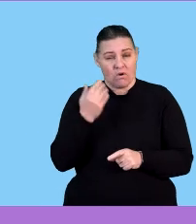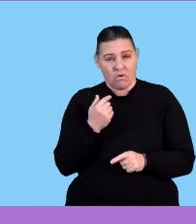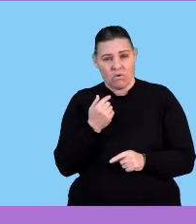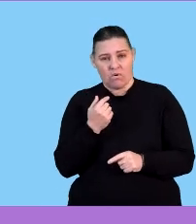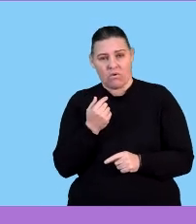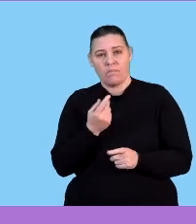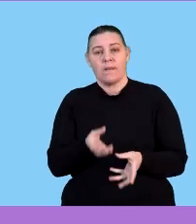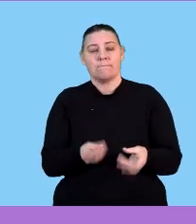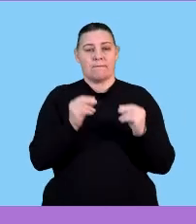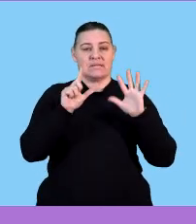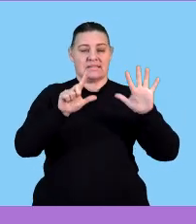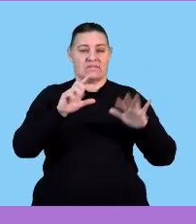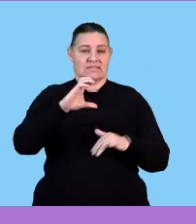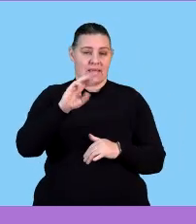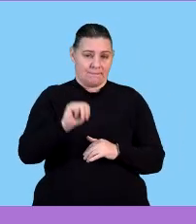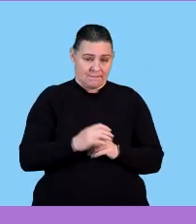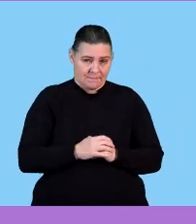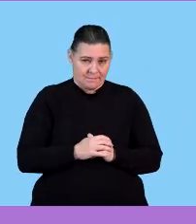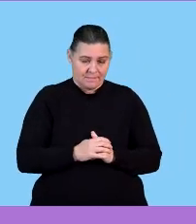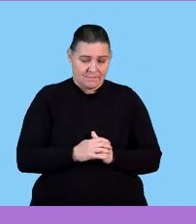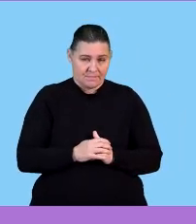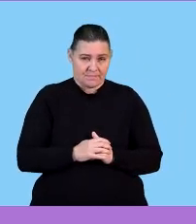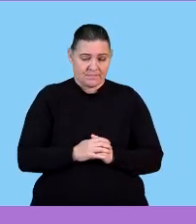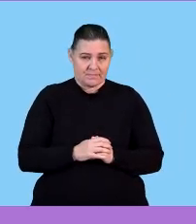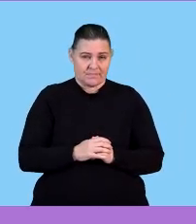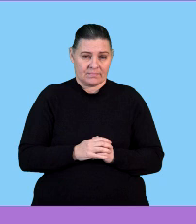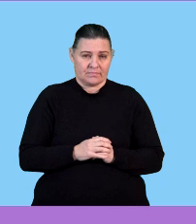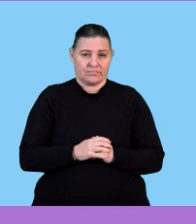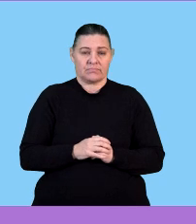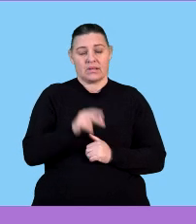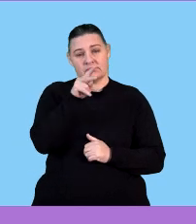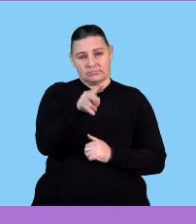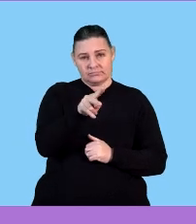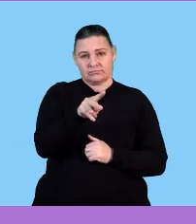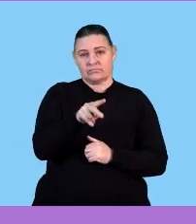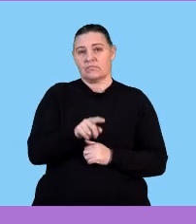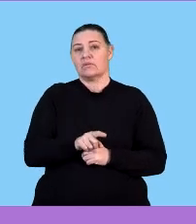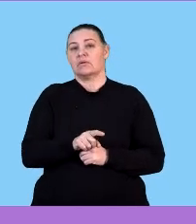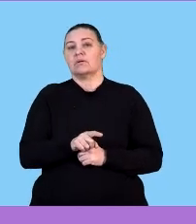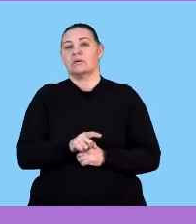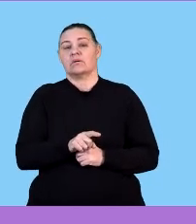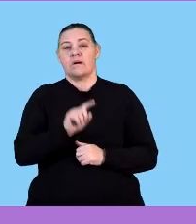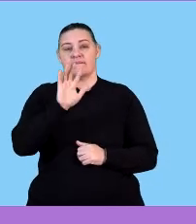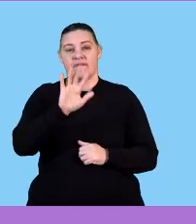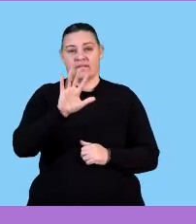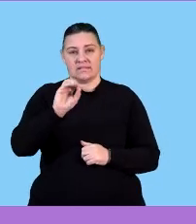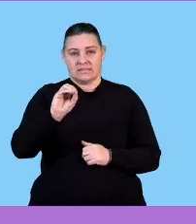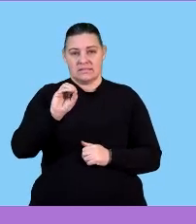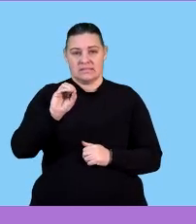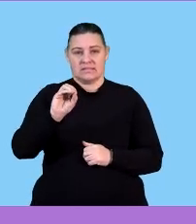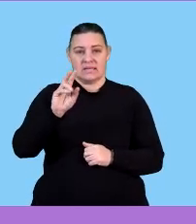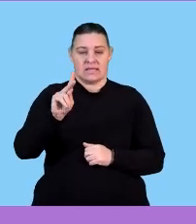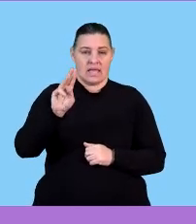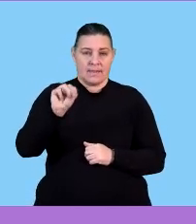example, I got 7 centimeters. 7 centimeters is to 50